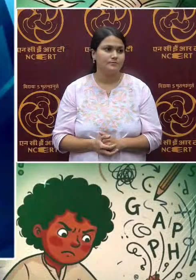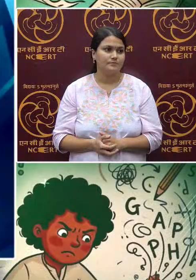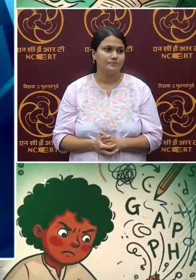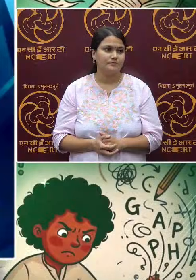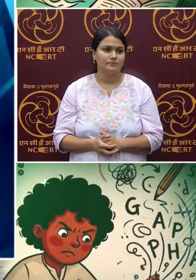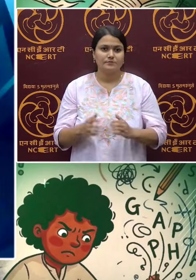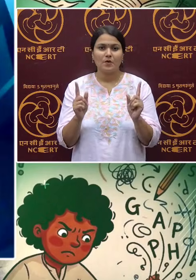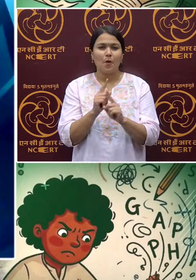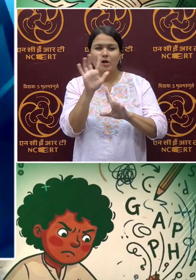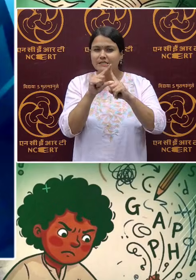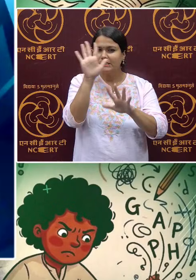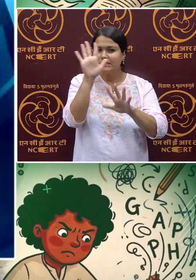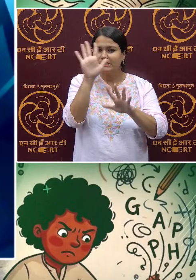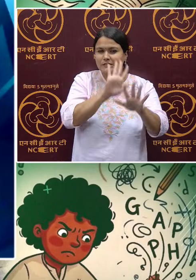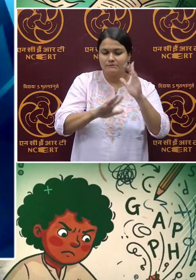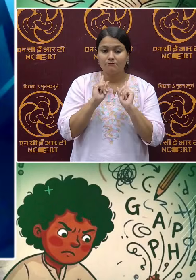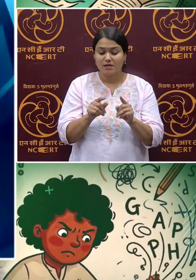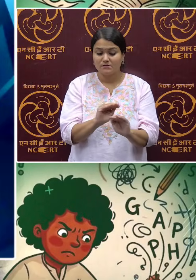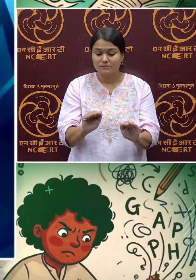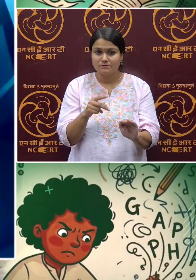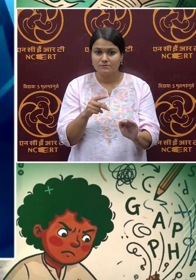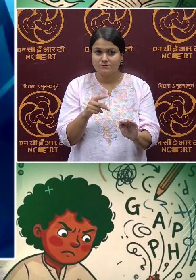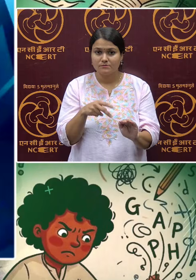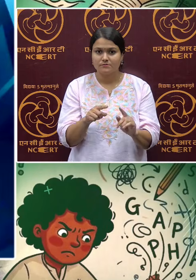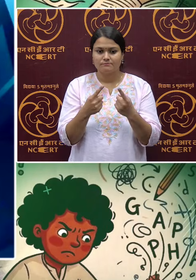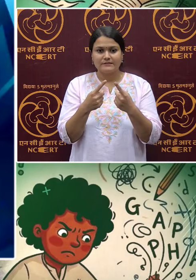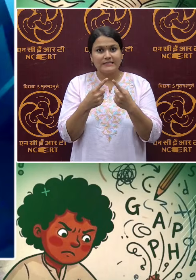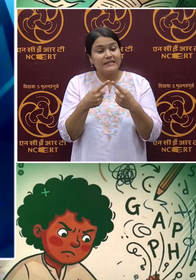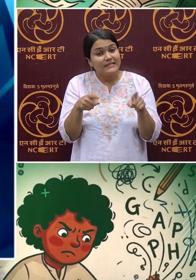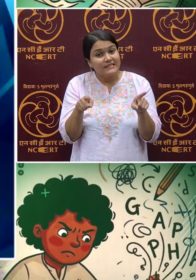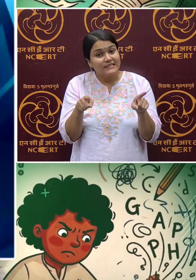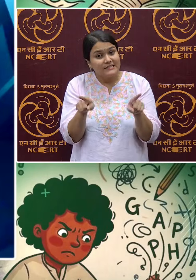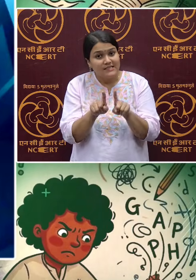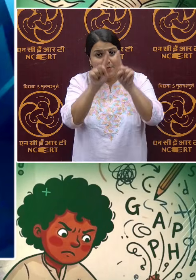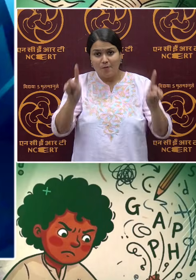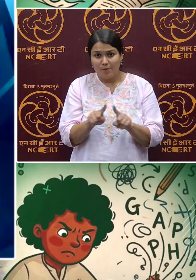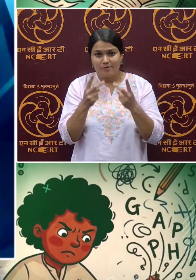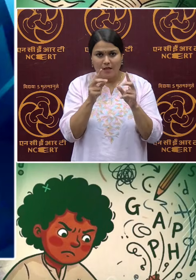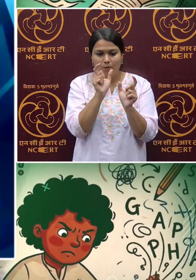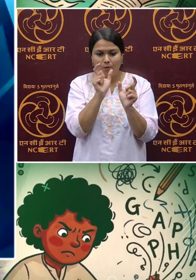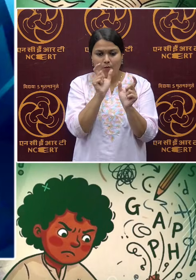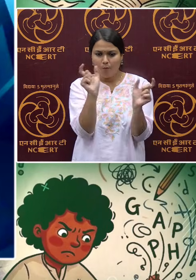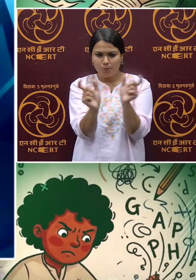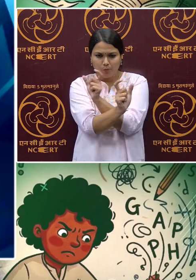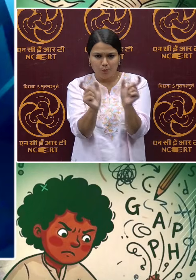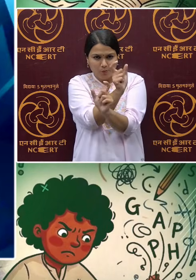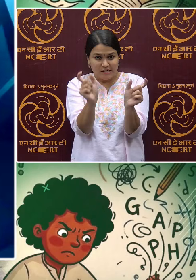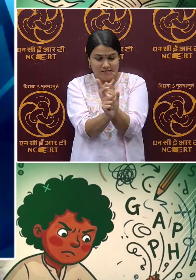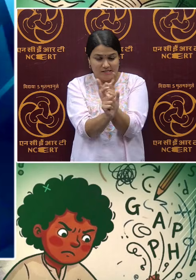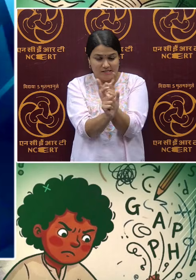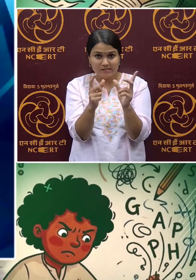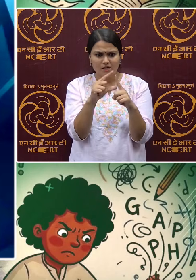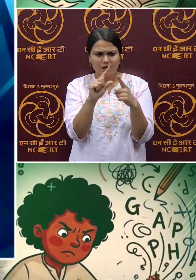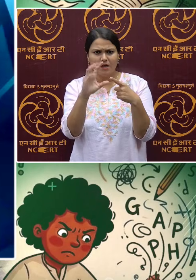more dramatic, but actually the child sees the text exactly the same way only. But the child only decodes the